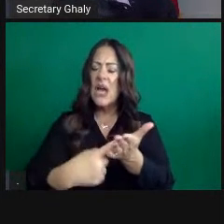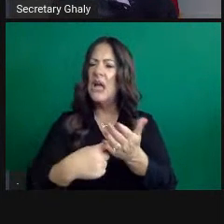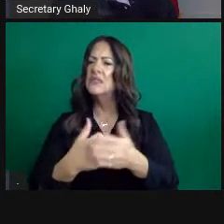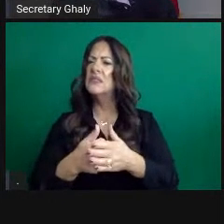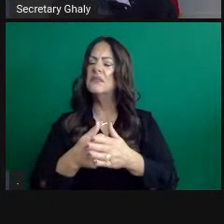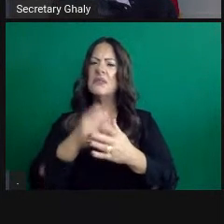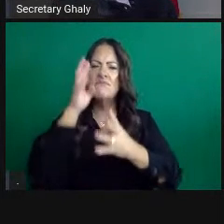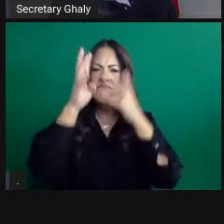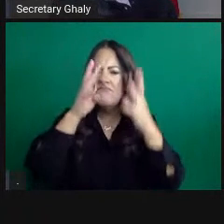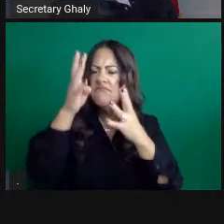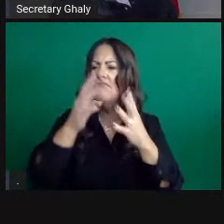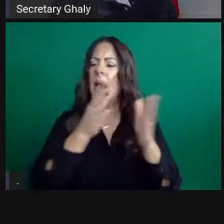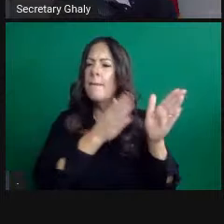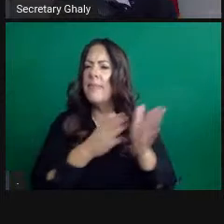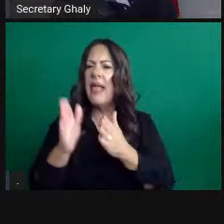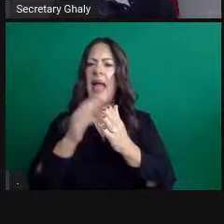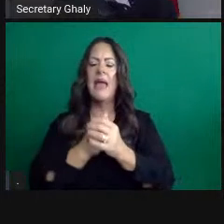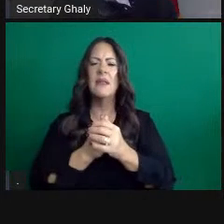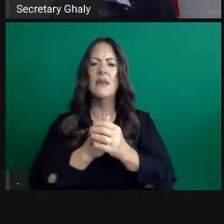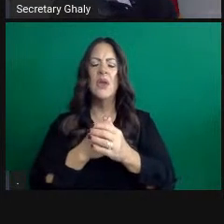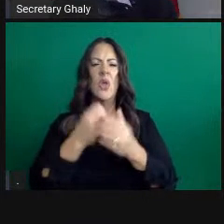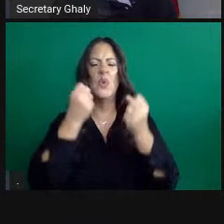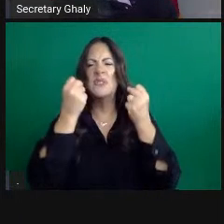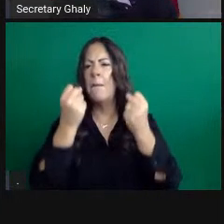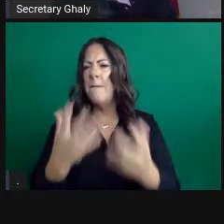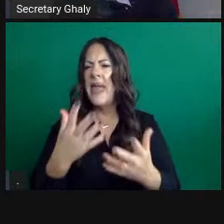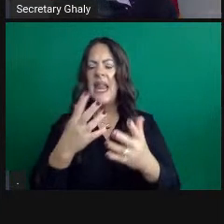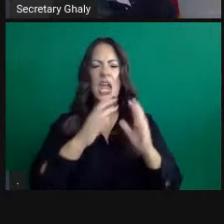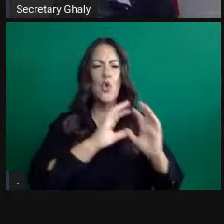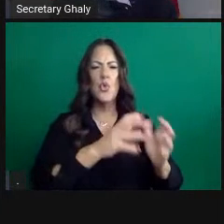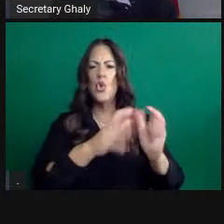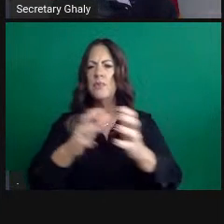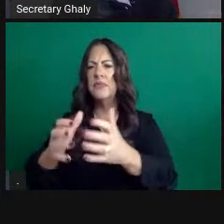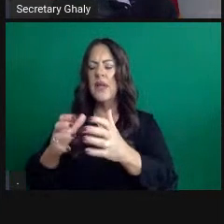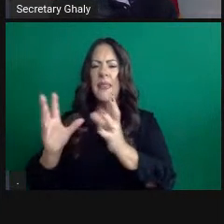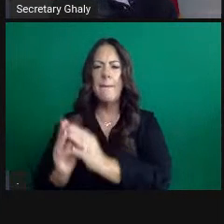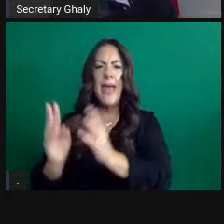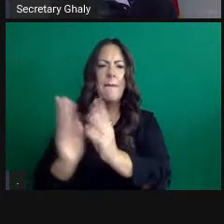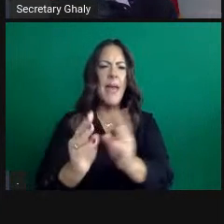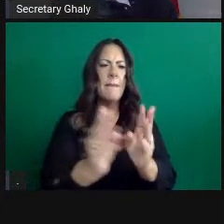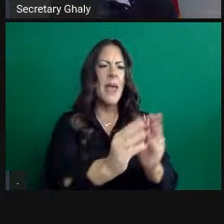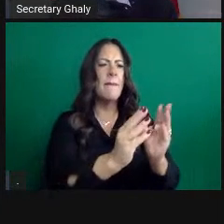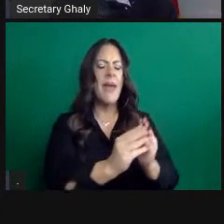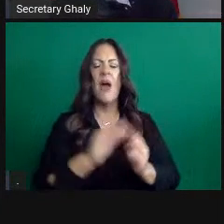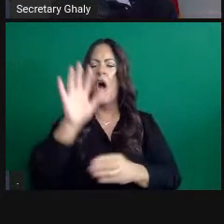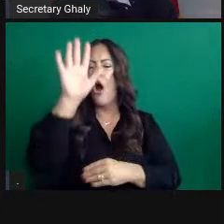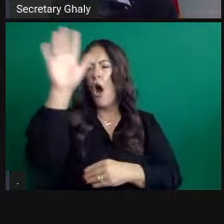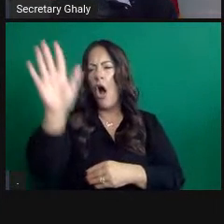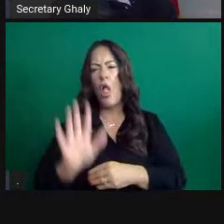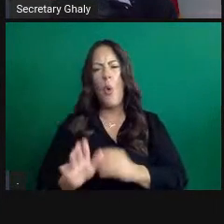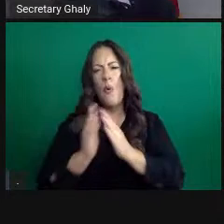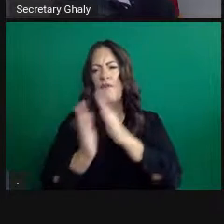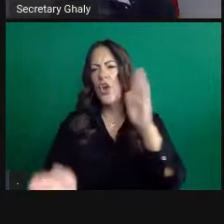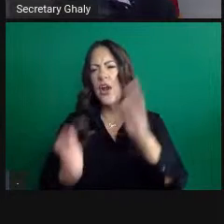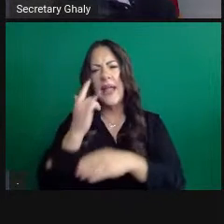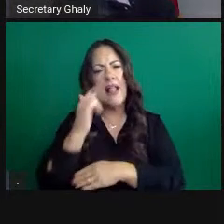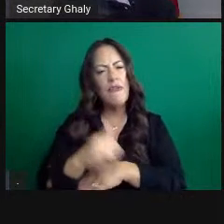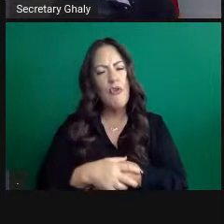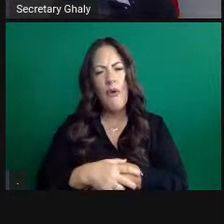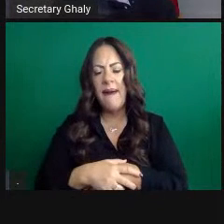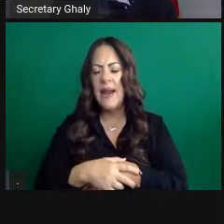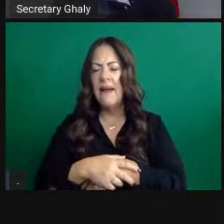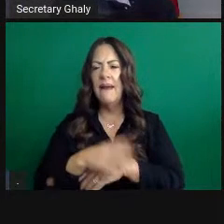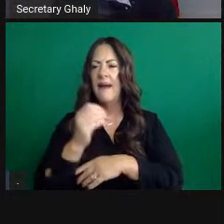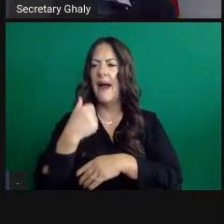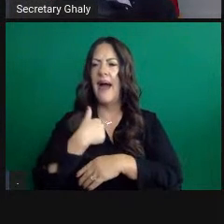the numerous stakeholder groups, the numerous forums across the state, the many roundtables I had the